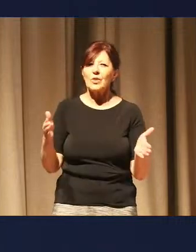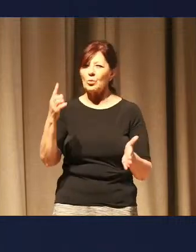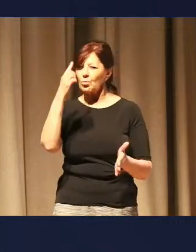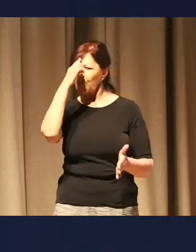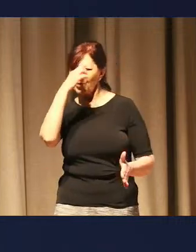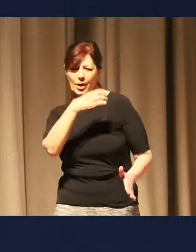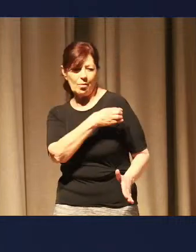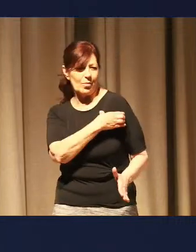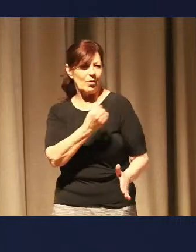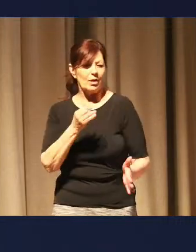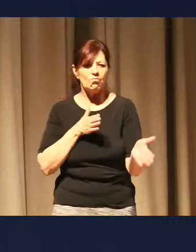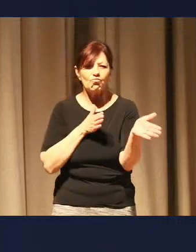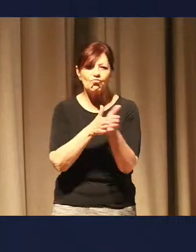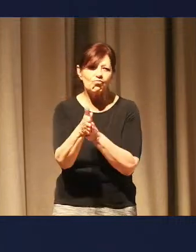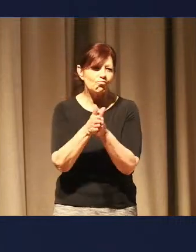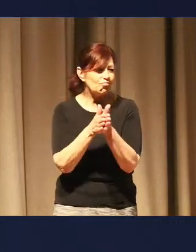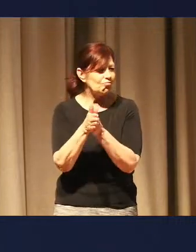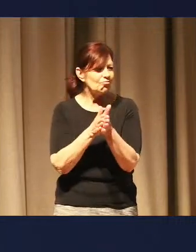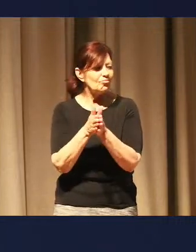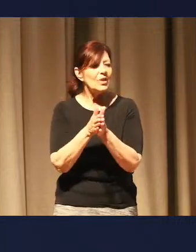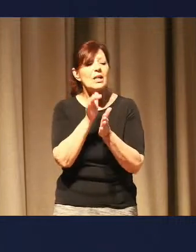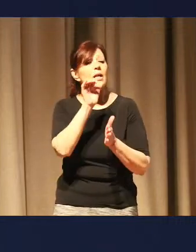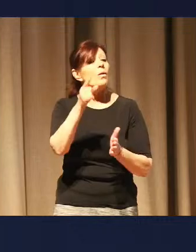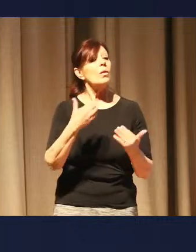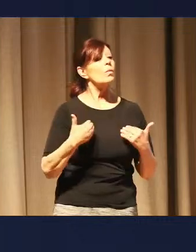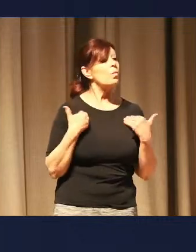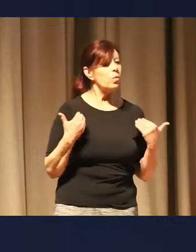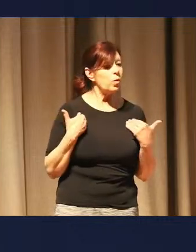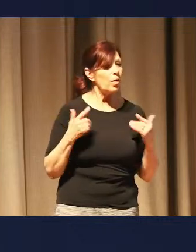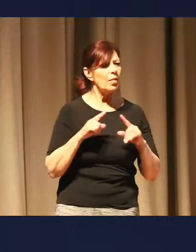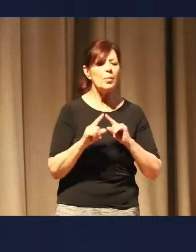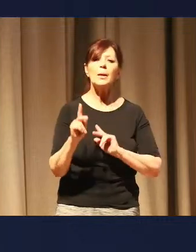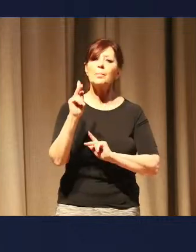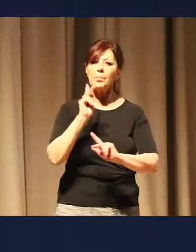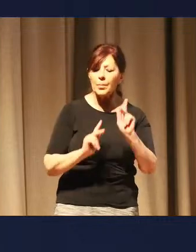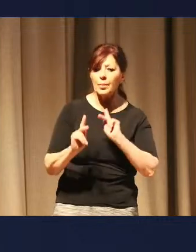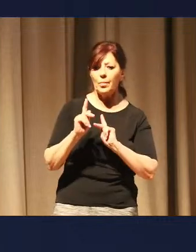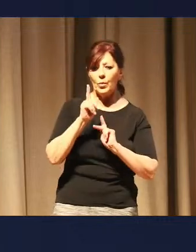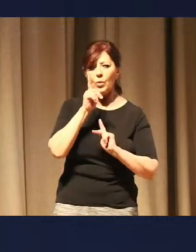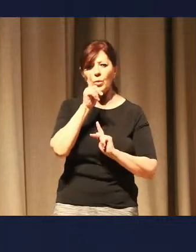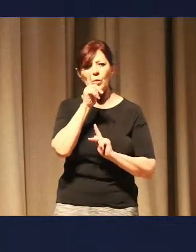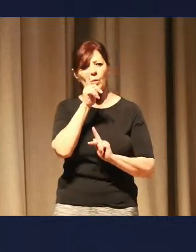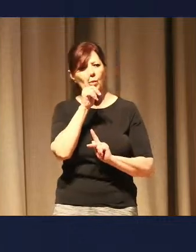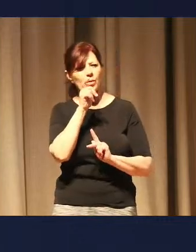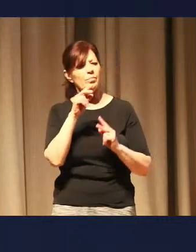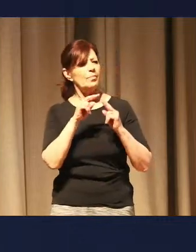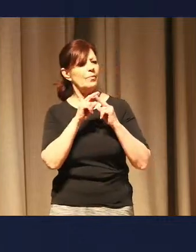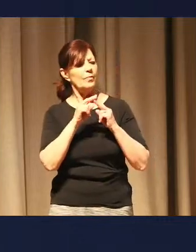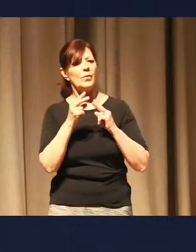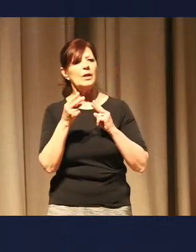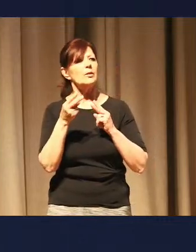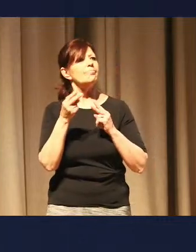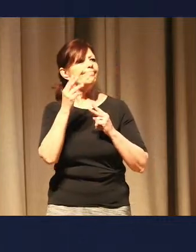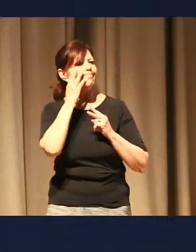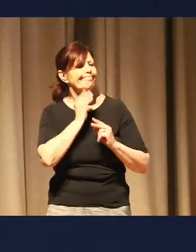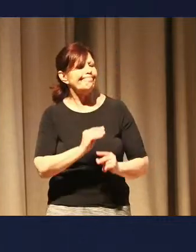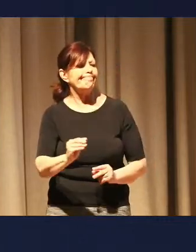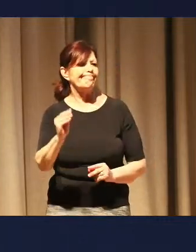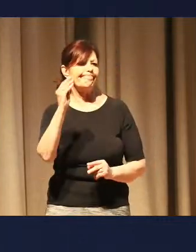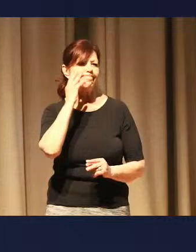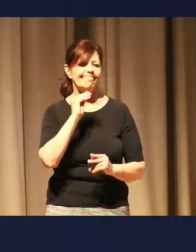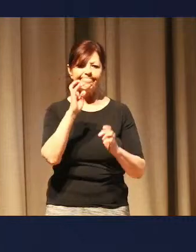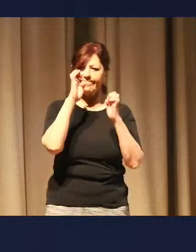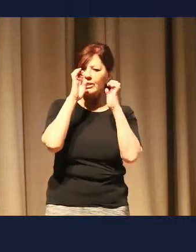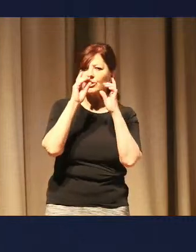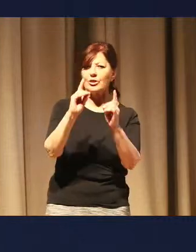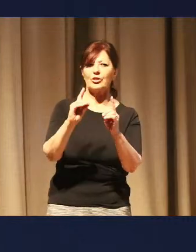the enthusiasm, not only of the youth, but of people who have been very well experienced in